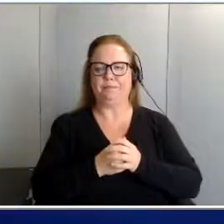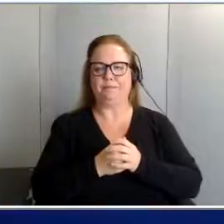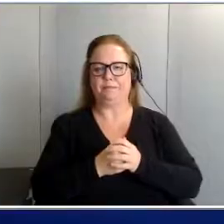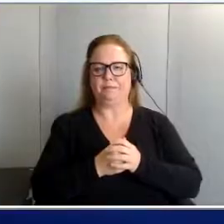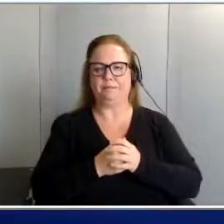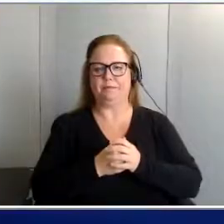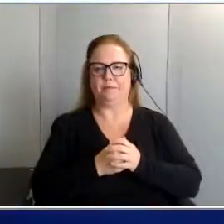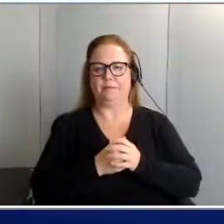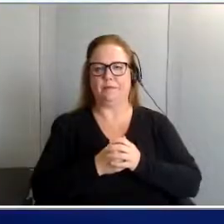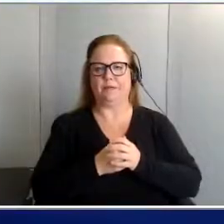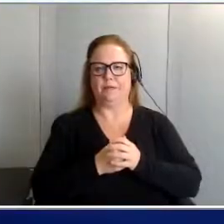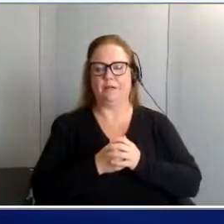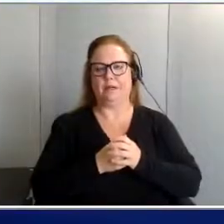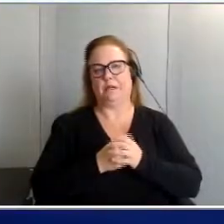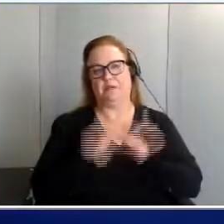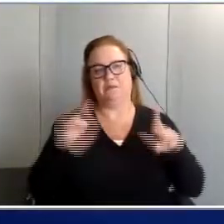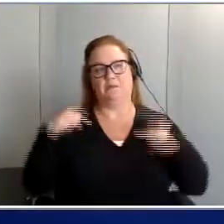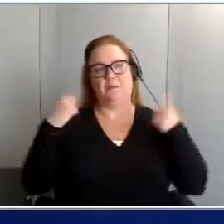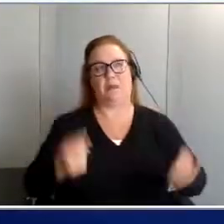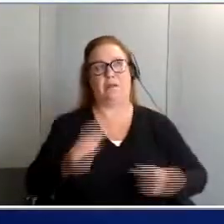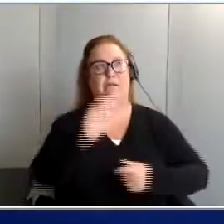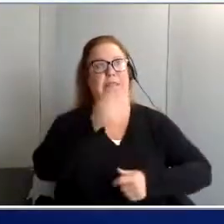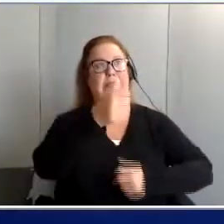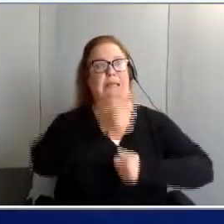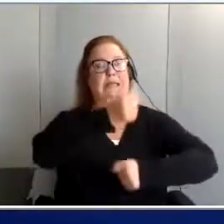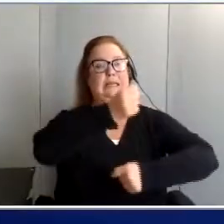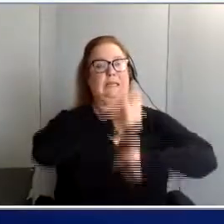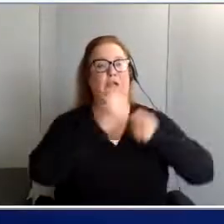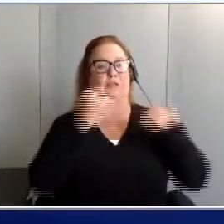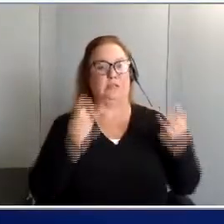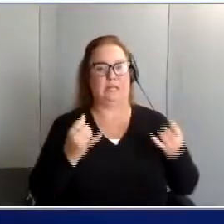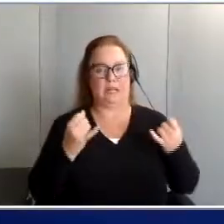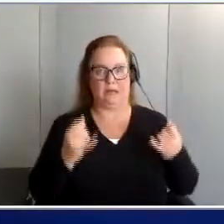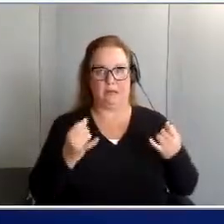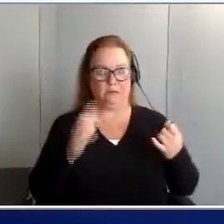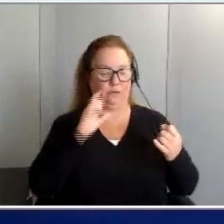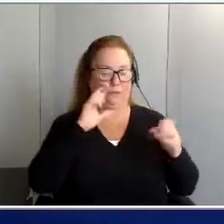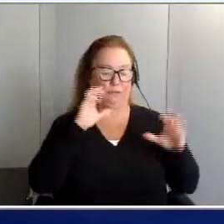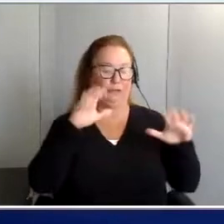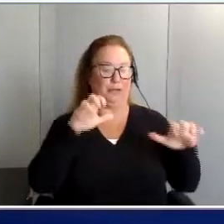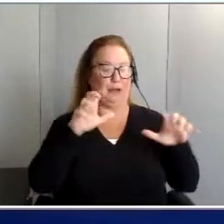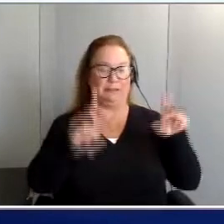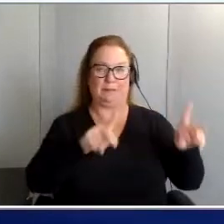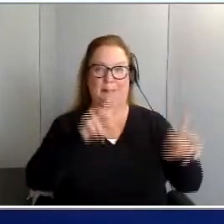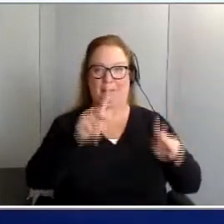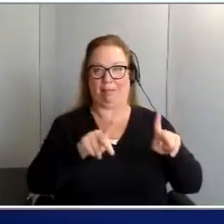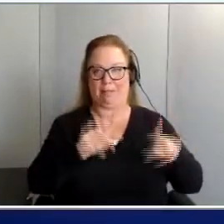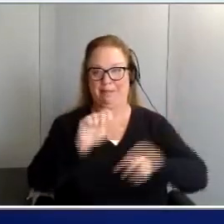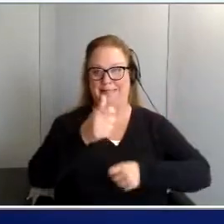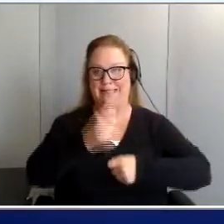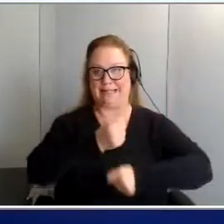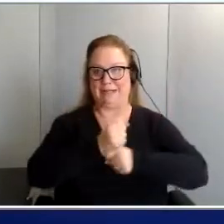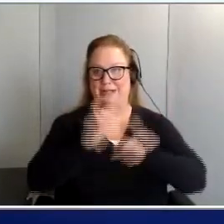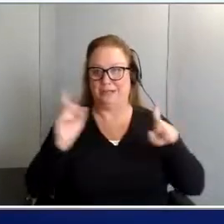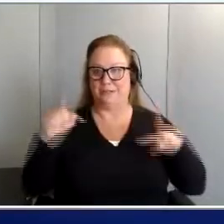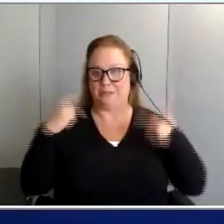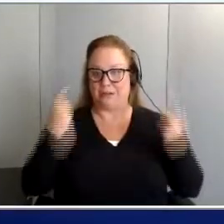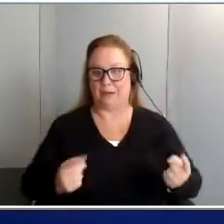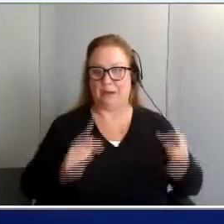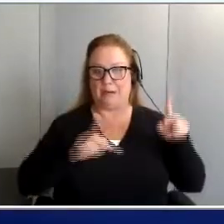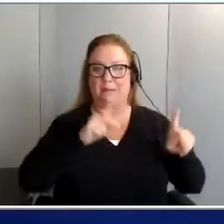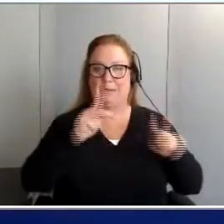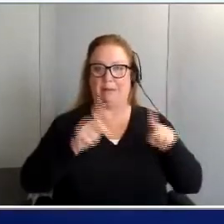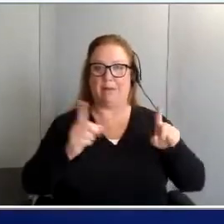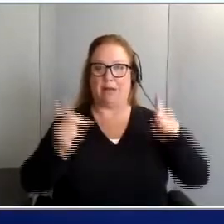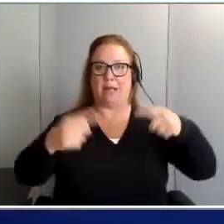been around for about 10 years now, which I think might surprise some people. But I think that, people can come in and have